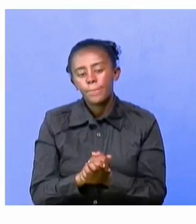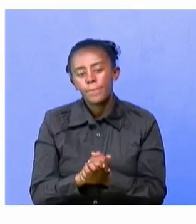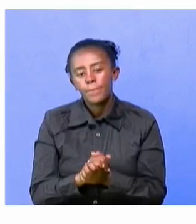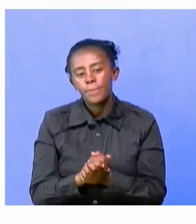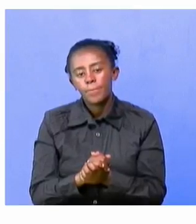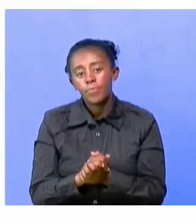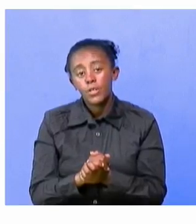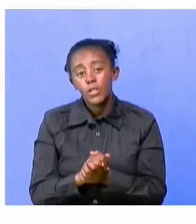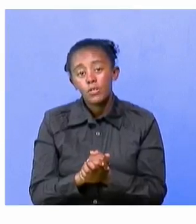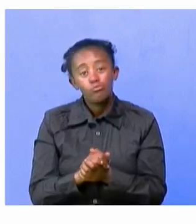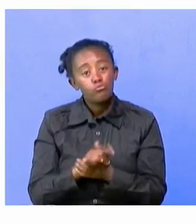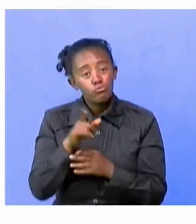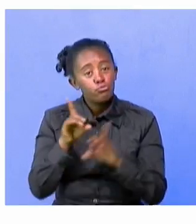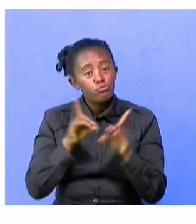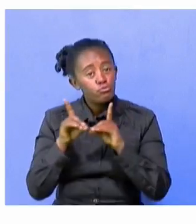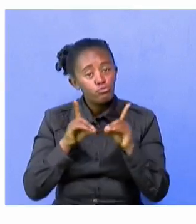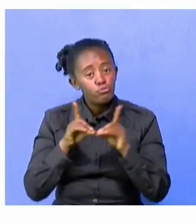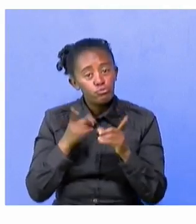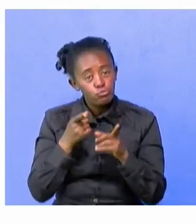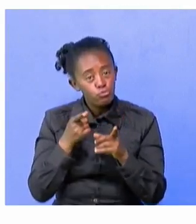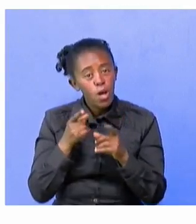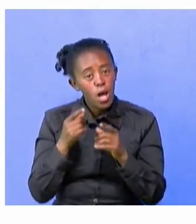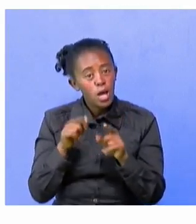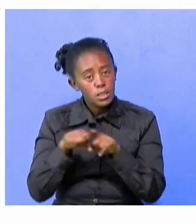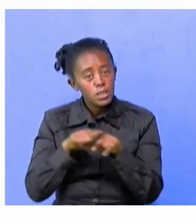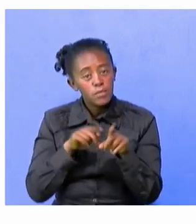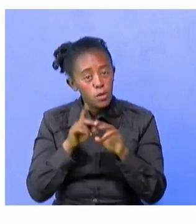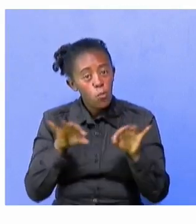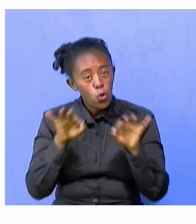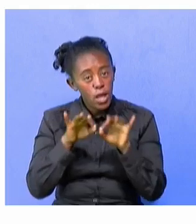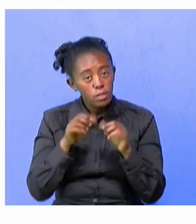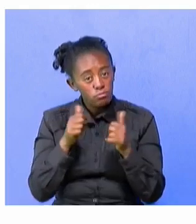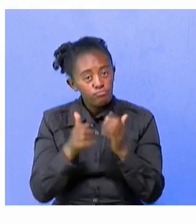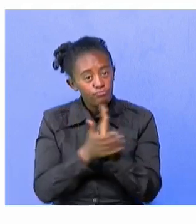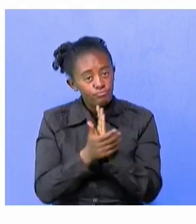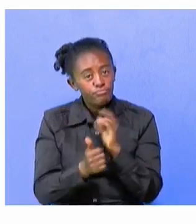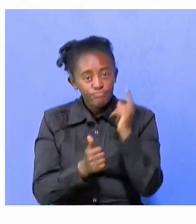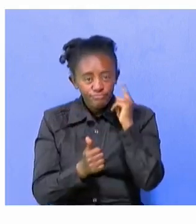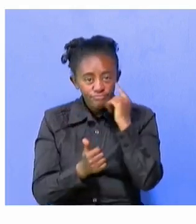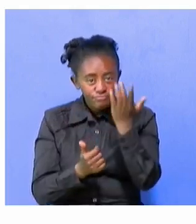Do you agree that reading is a very important language skill?